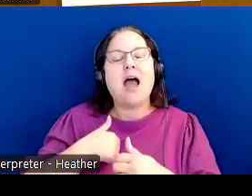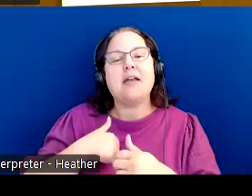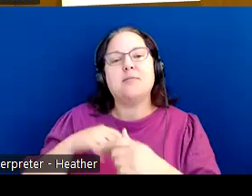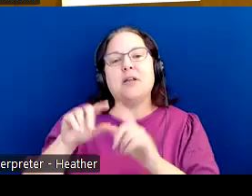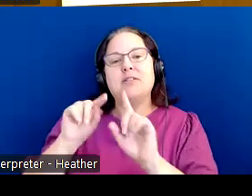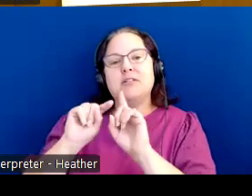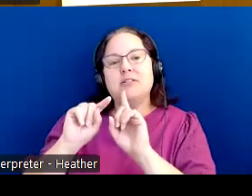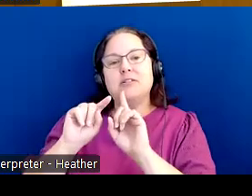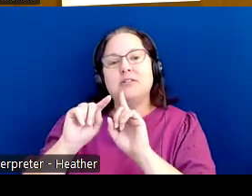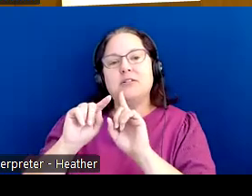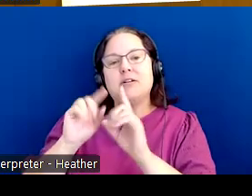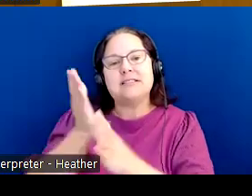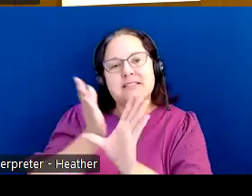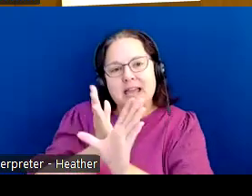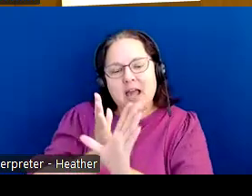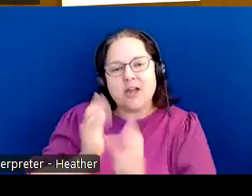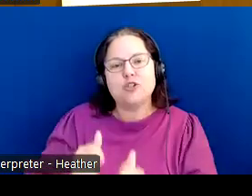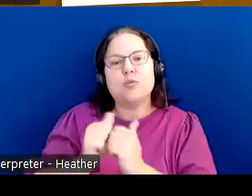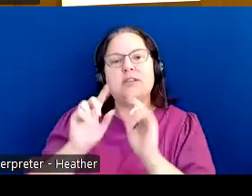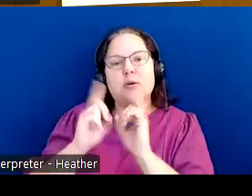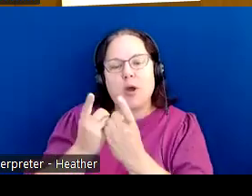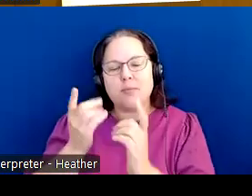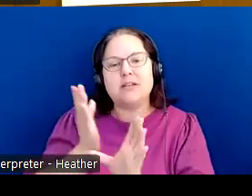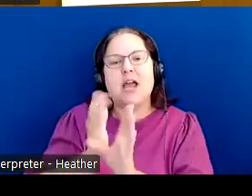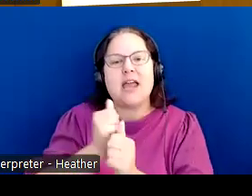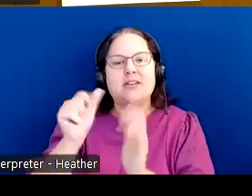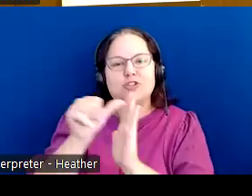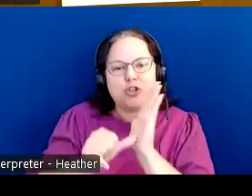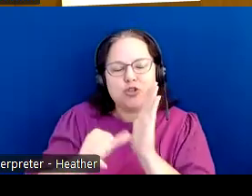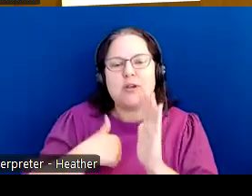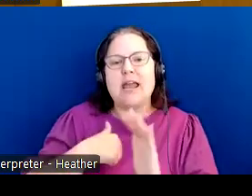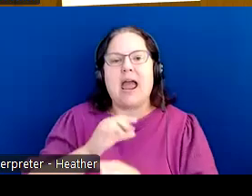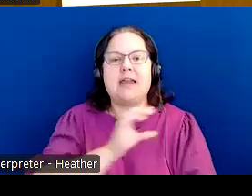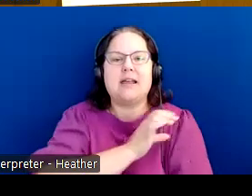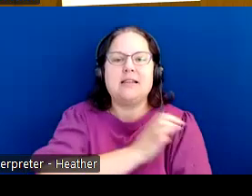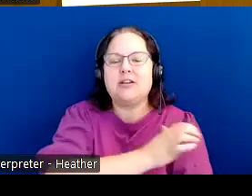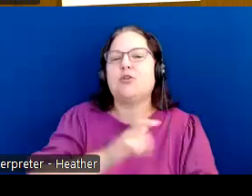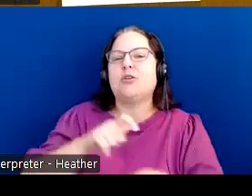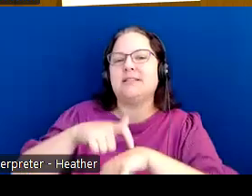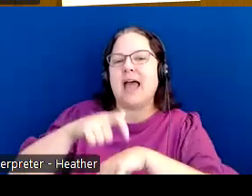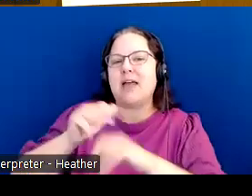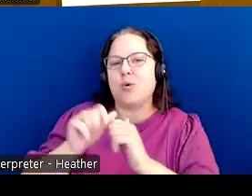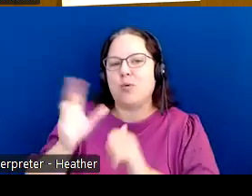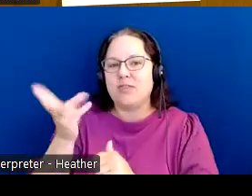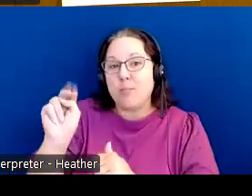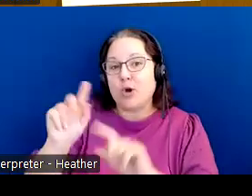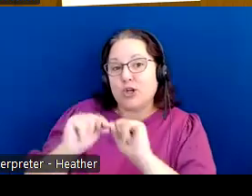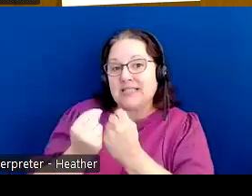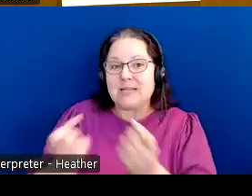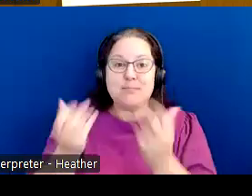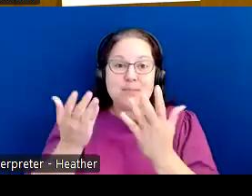and Surgery. I spend my clinical time over on the burn team, many of whom are here. Hello.